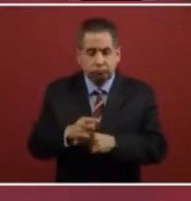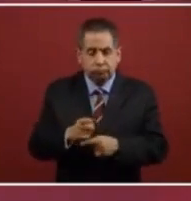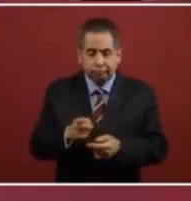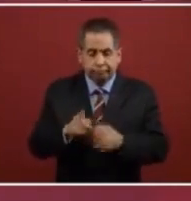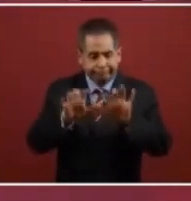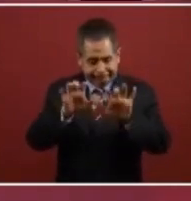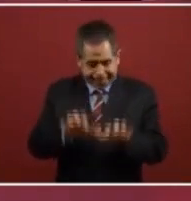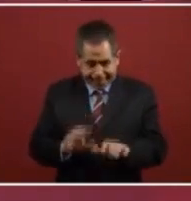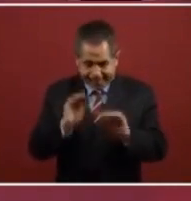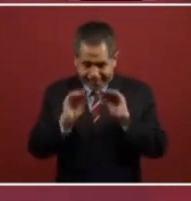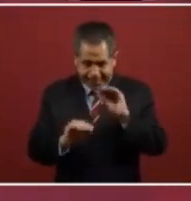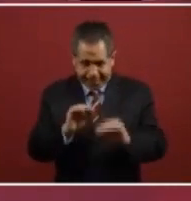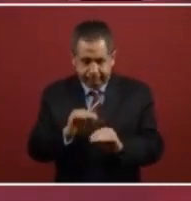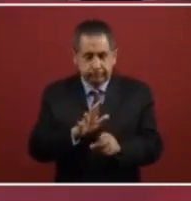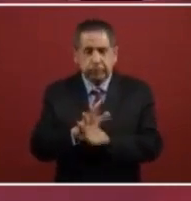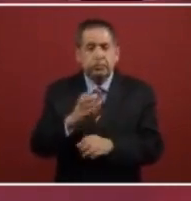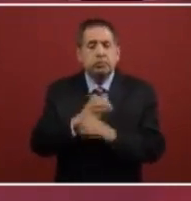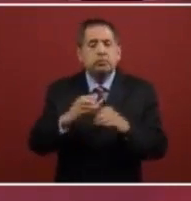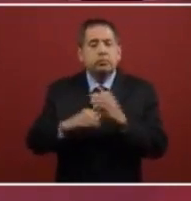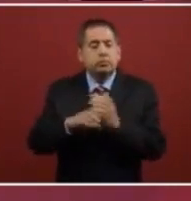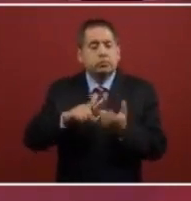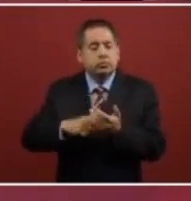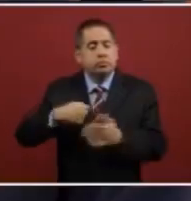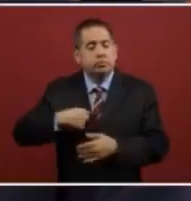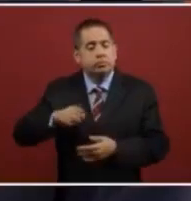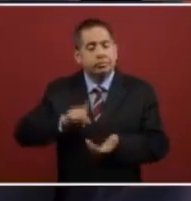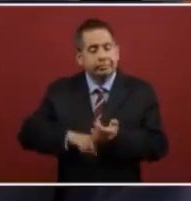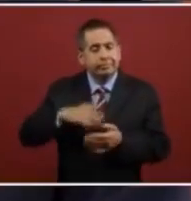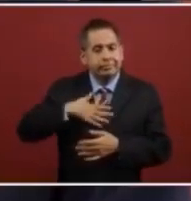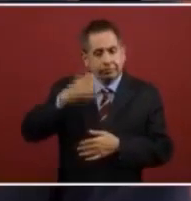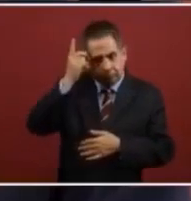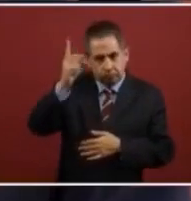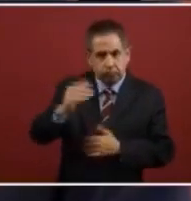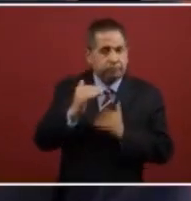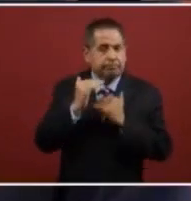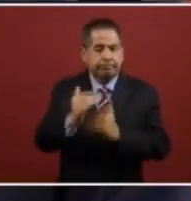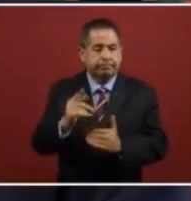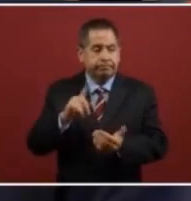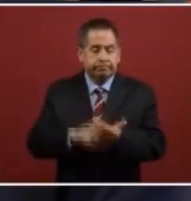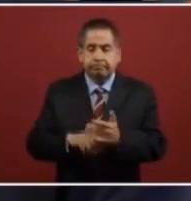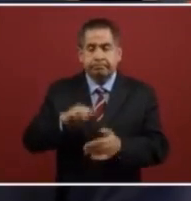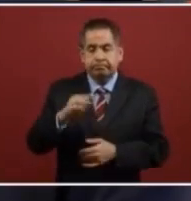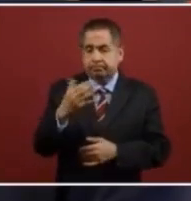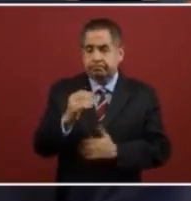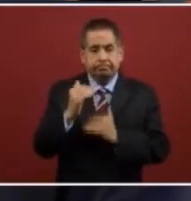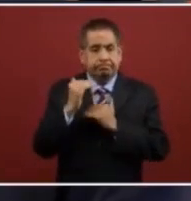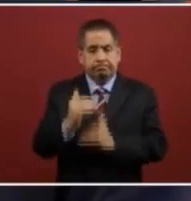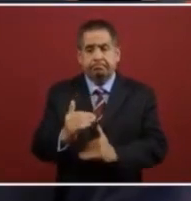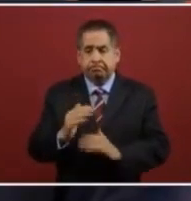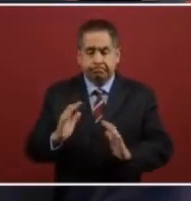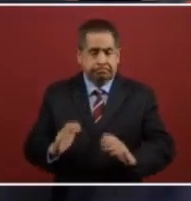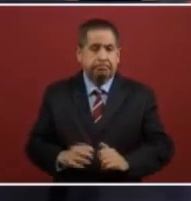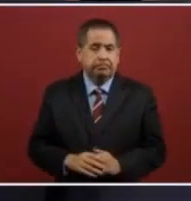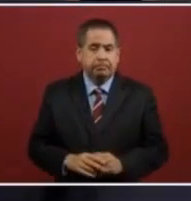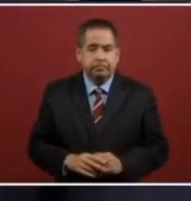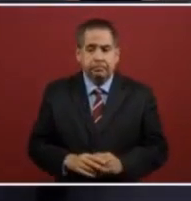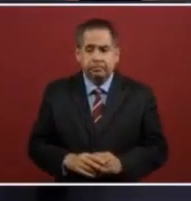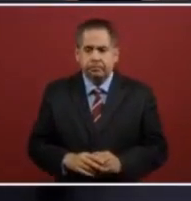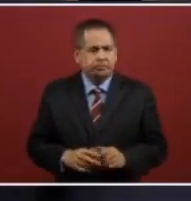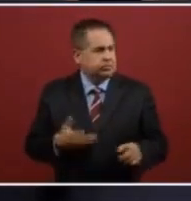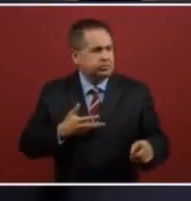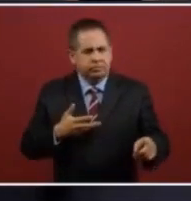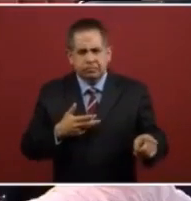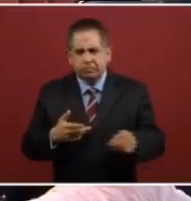bienes. We all have to present again Se tiene de plazo our proof hasta of finales de mayo. income at the end of May. ¿No tienen ahí